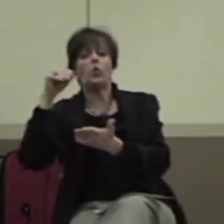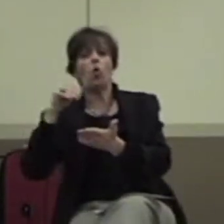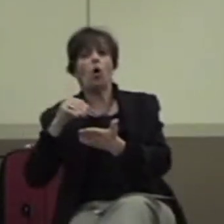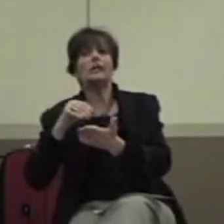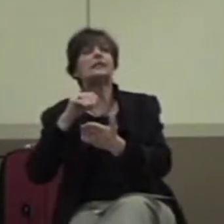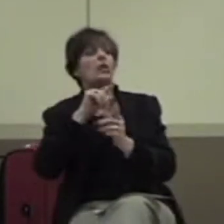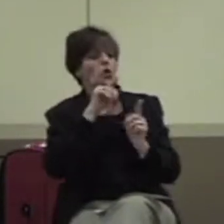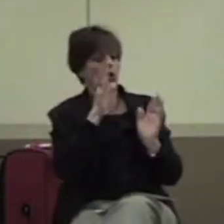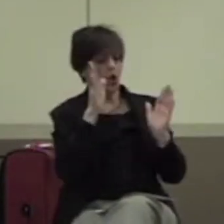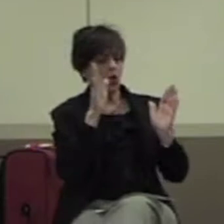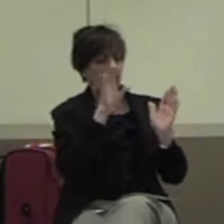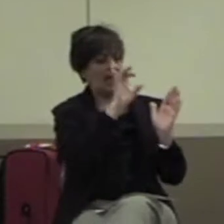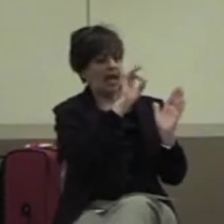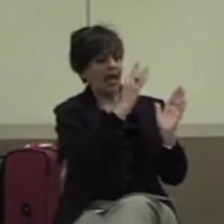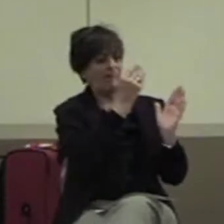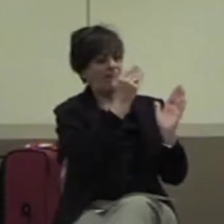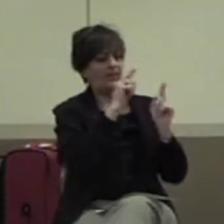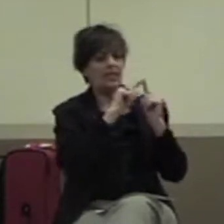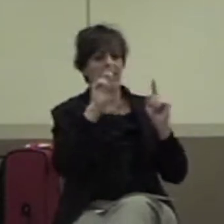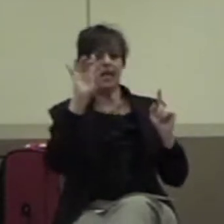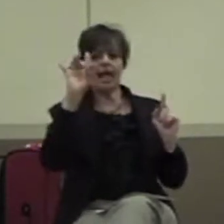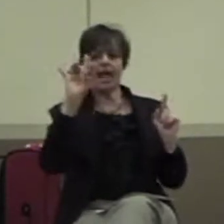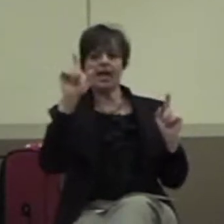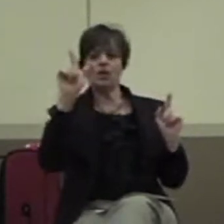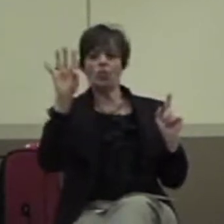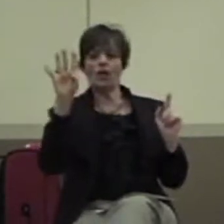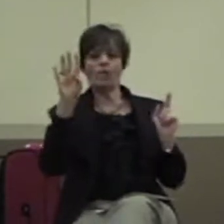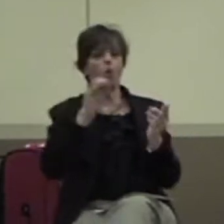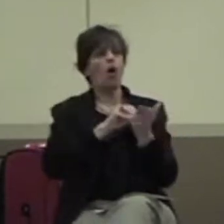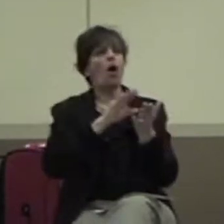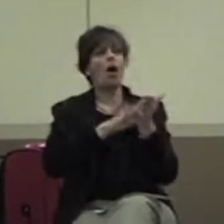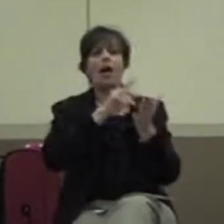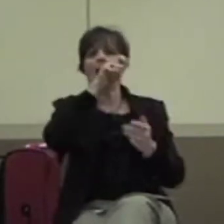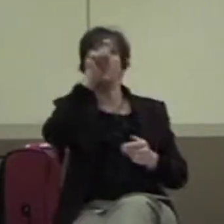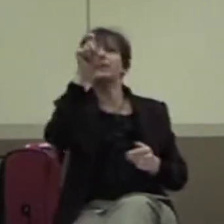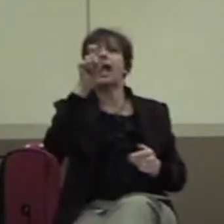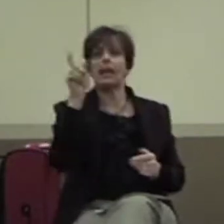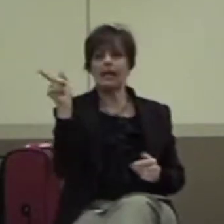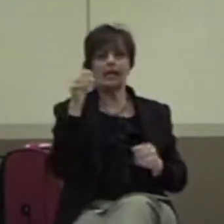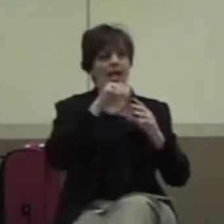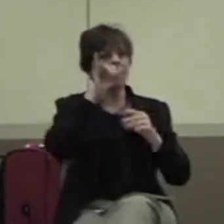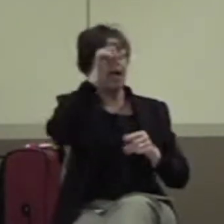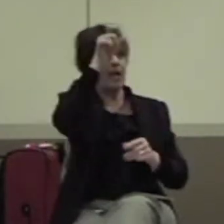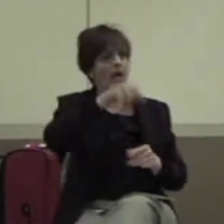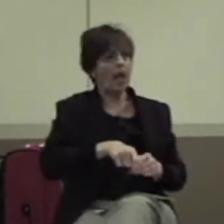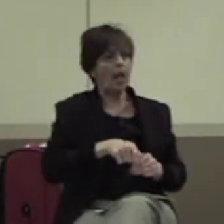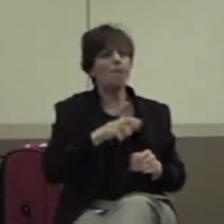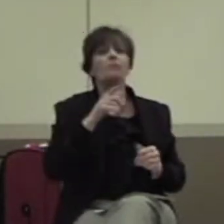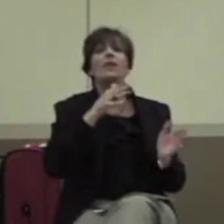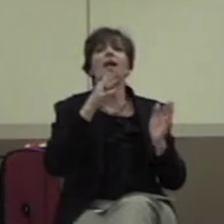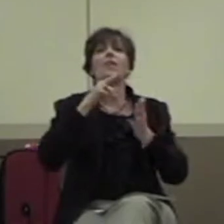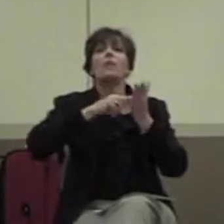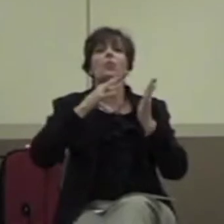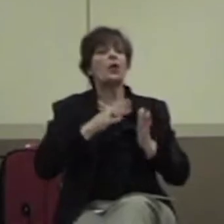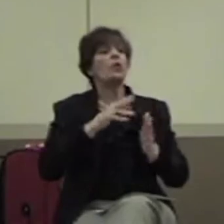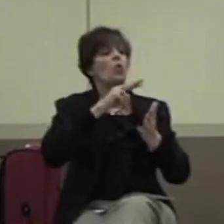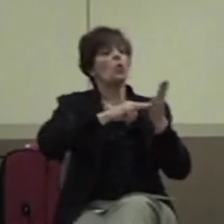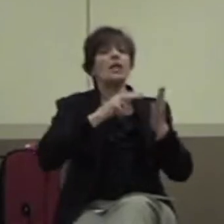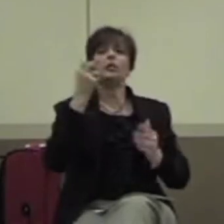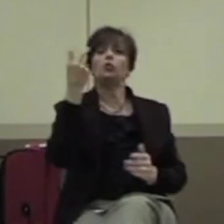to the 8:15 to 8:24 row and make one tally in the tally column. And then the reader would